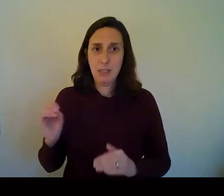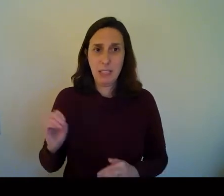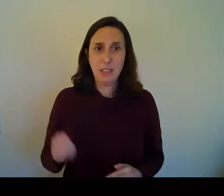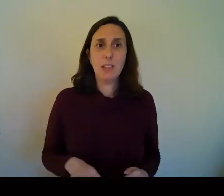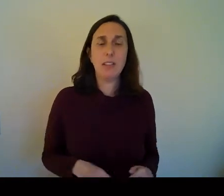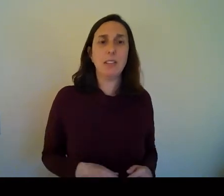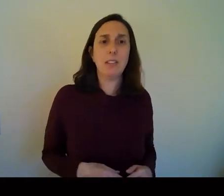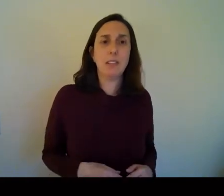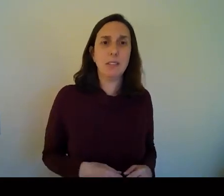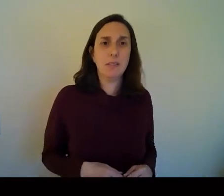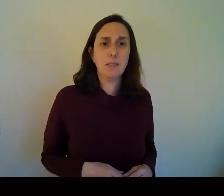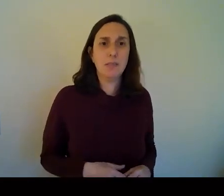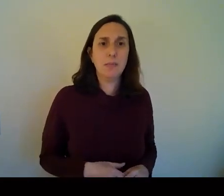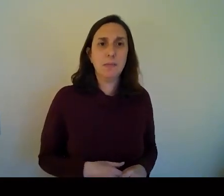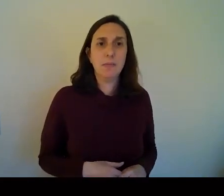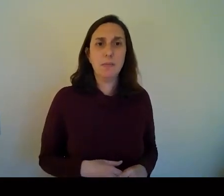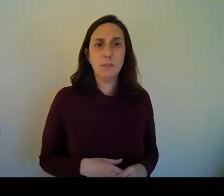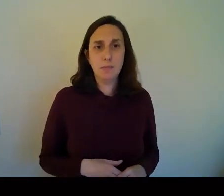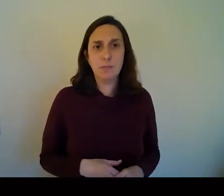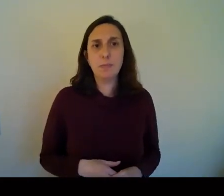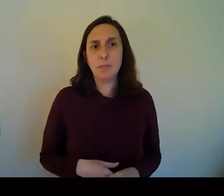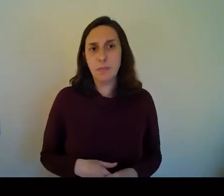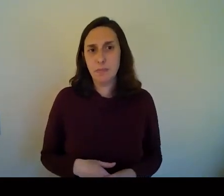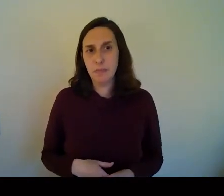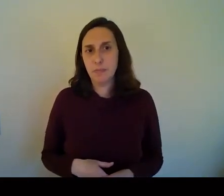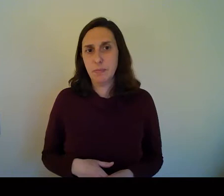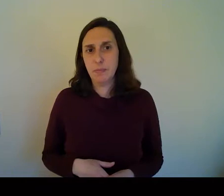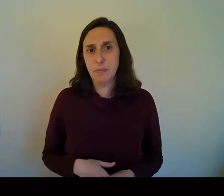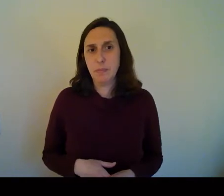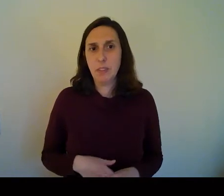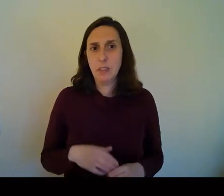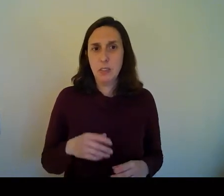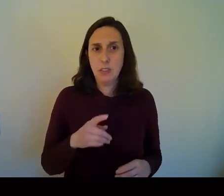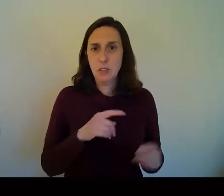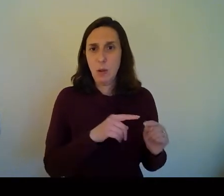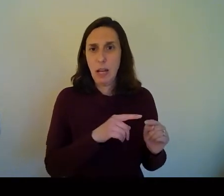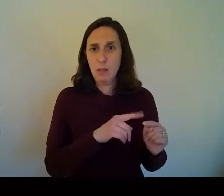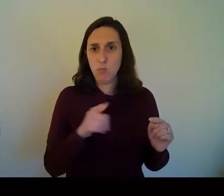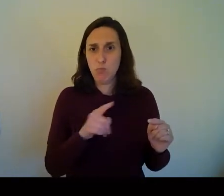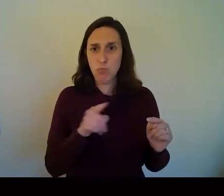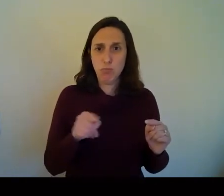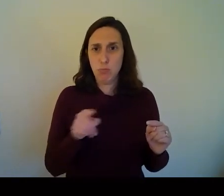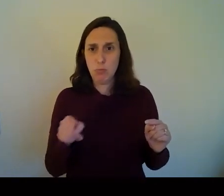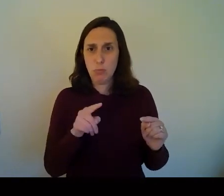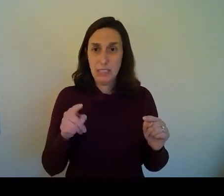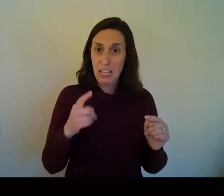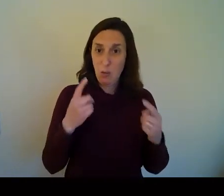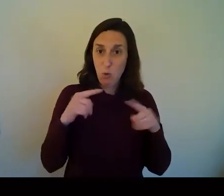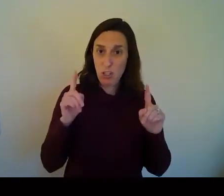2x minus x, which adds up to the negative 3x. And the negative times the negative is positive. Yep, that works for me.